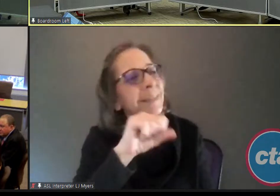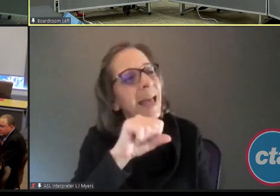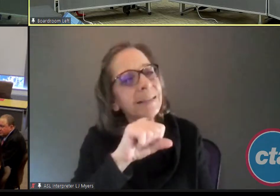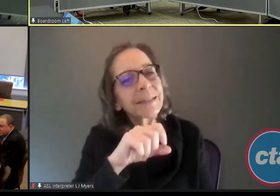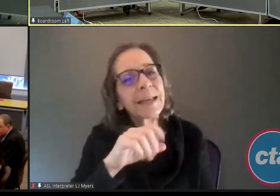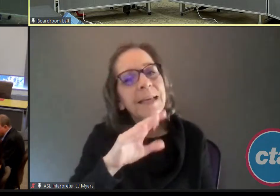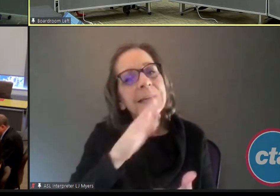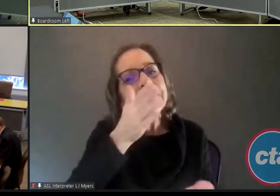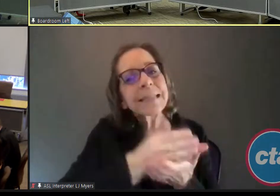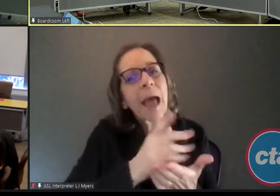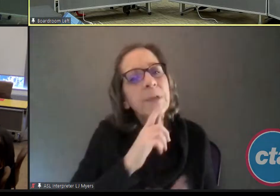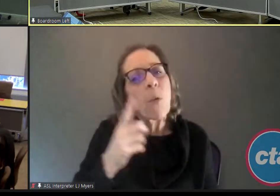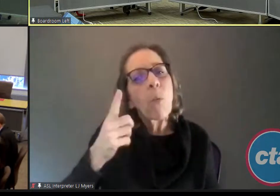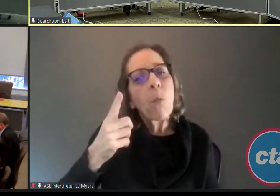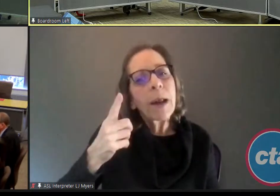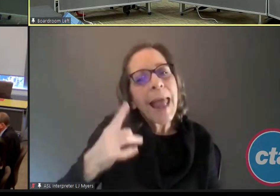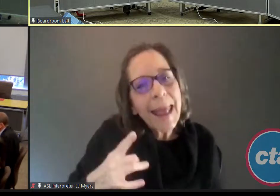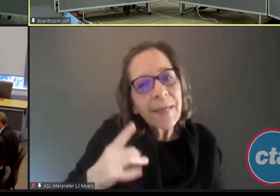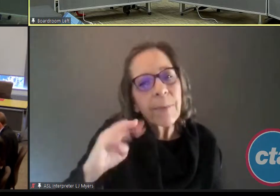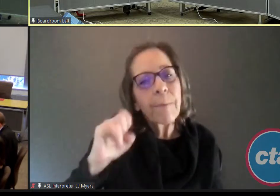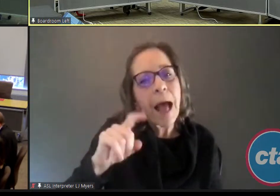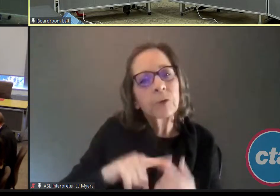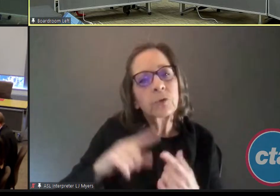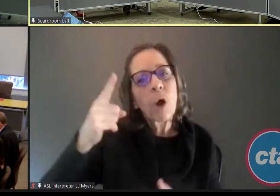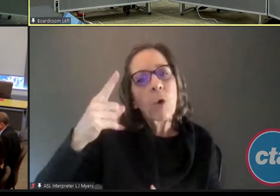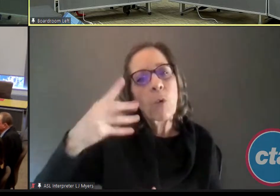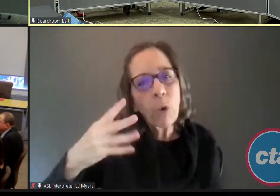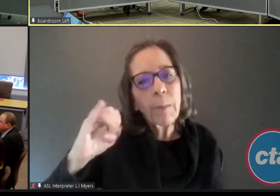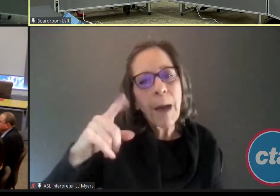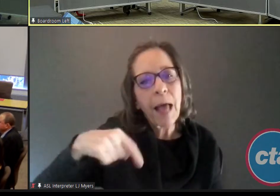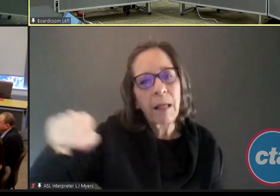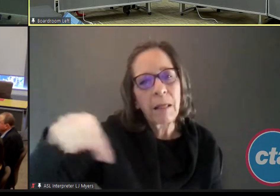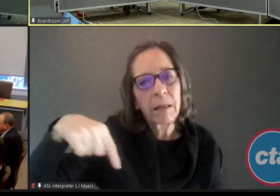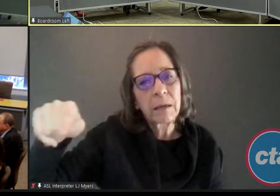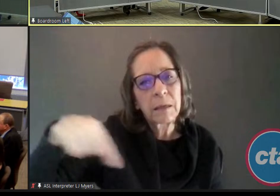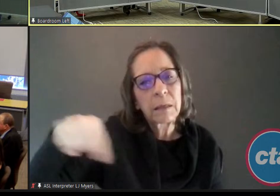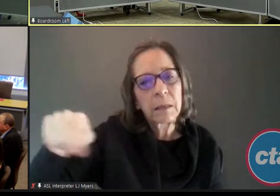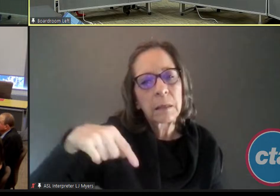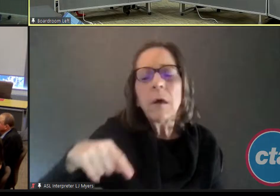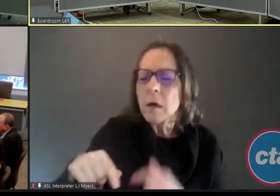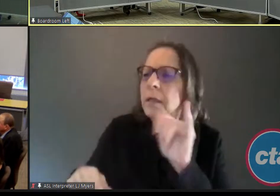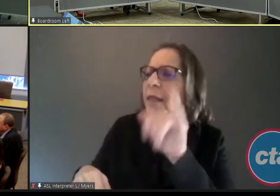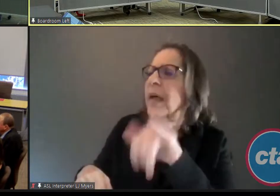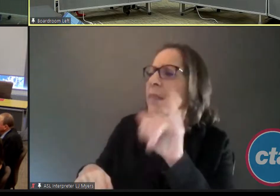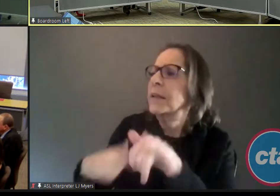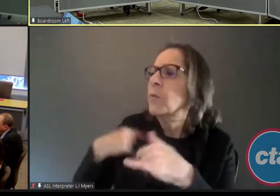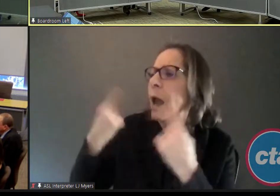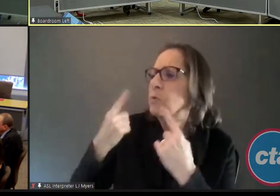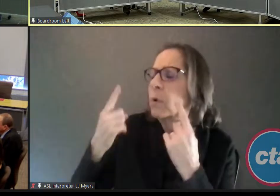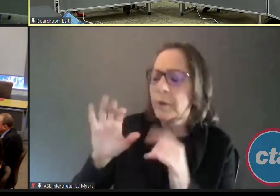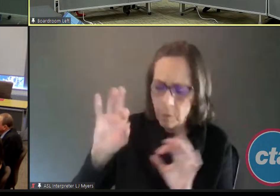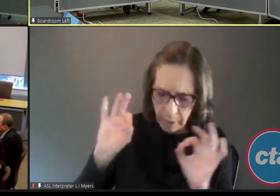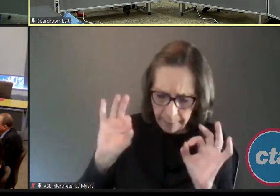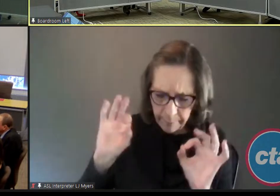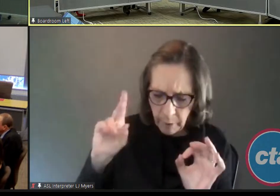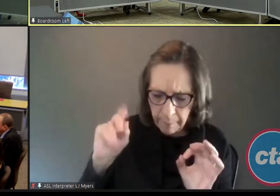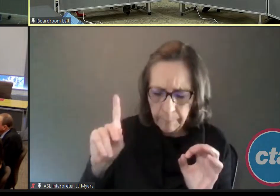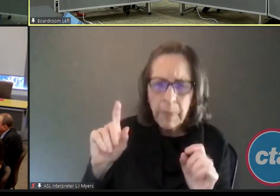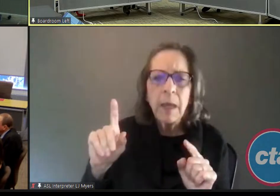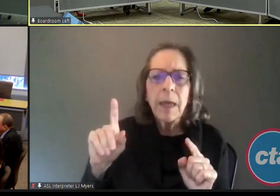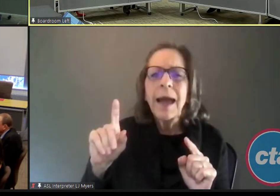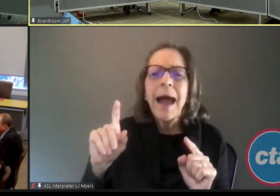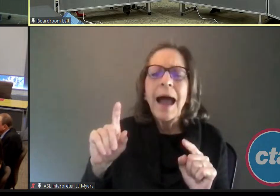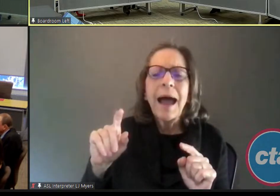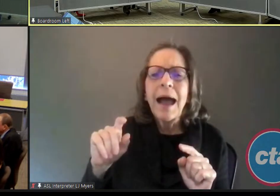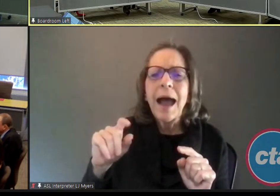like 1/8 mile to a quarter. Yeah, yeah, that's okay. That's what I was, okay. It's like yeah. Okay. And I don't